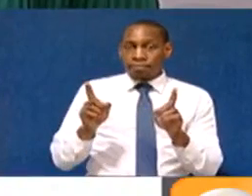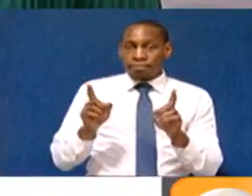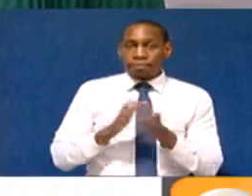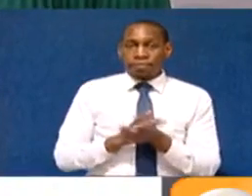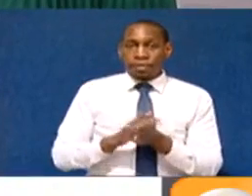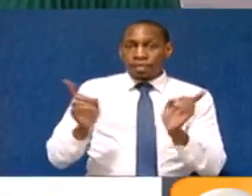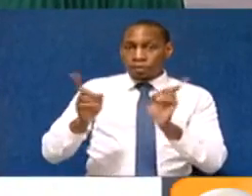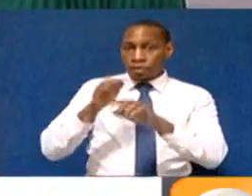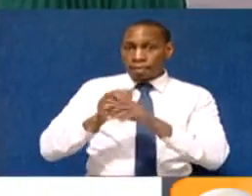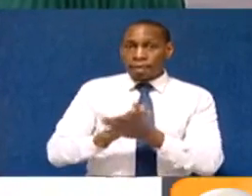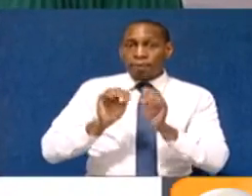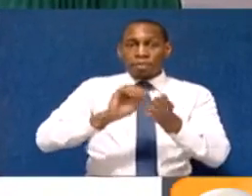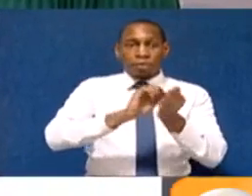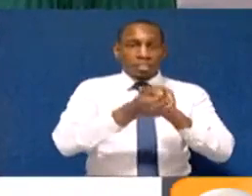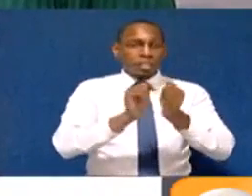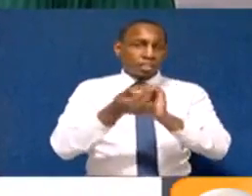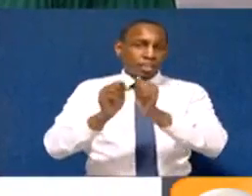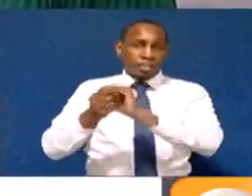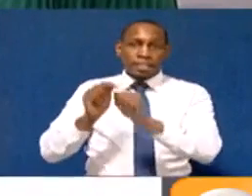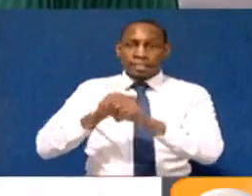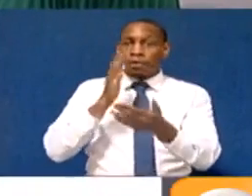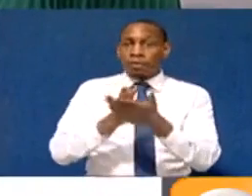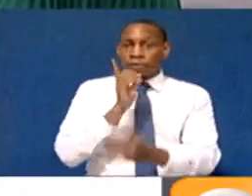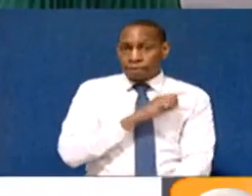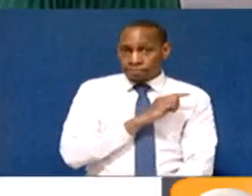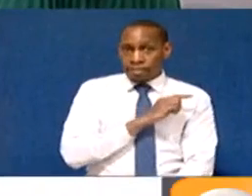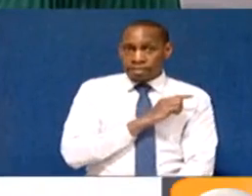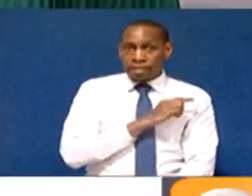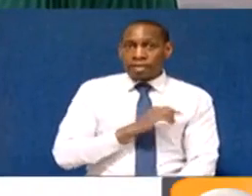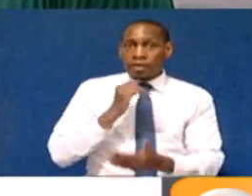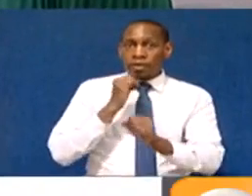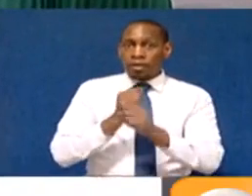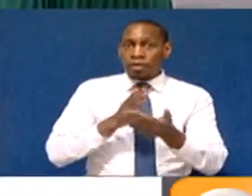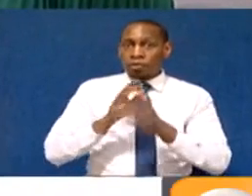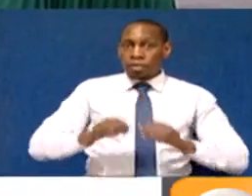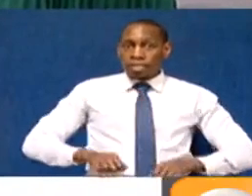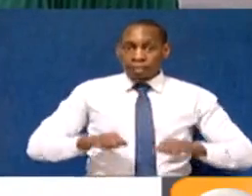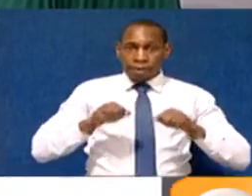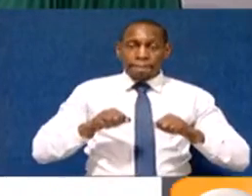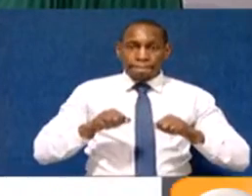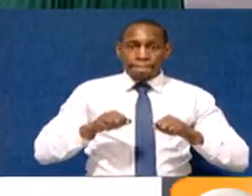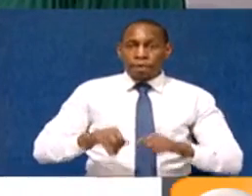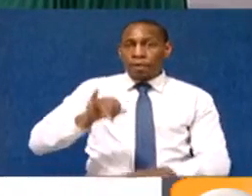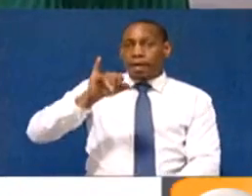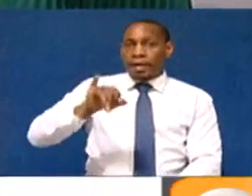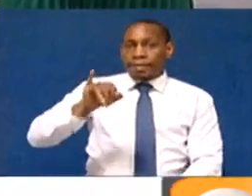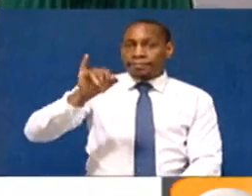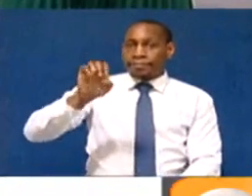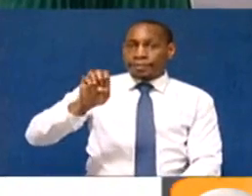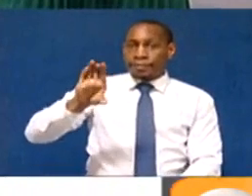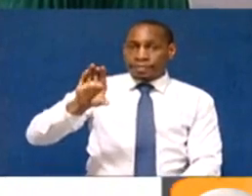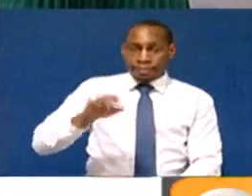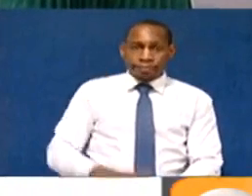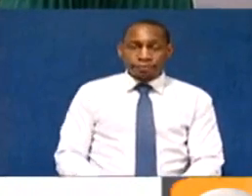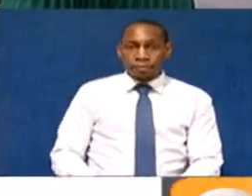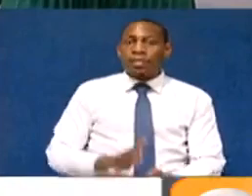provisional, and could be subject to change upon the verification exercise that is done by the chairperson of the IEBC.